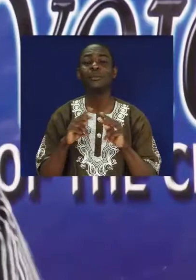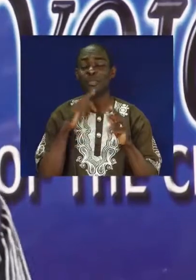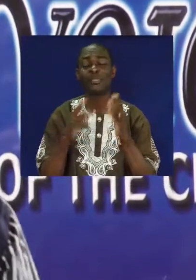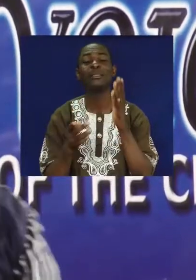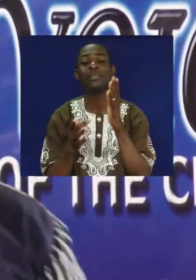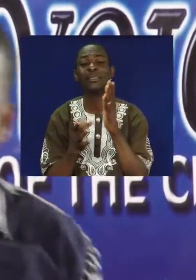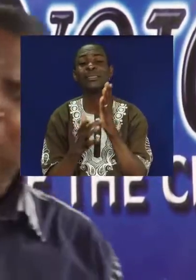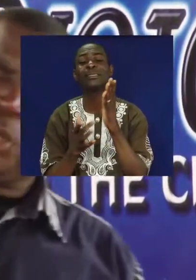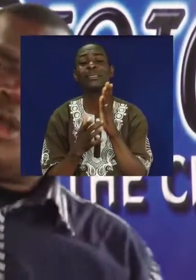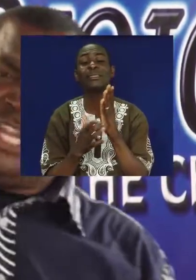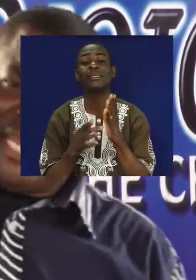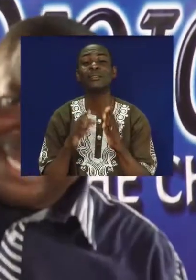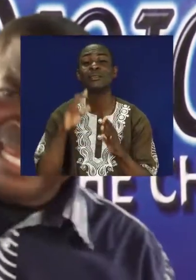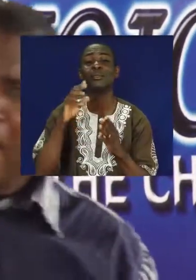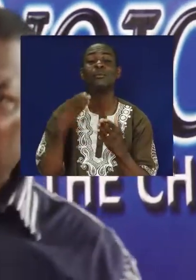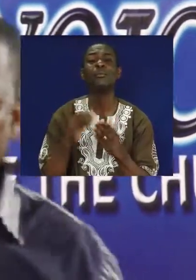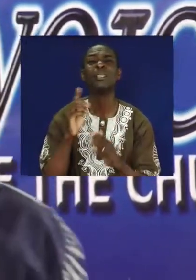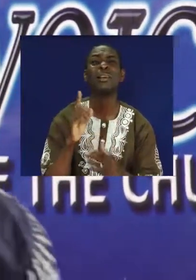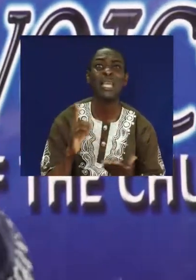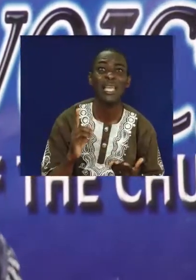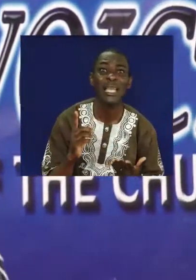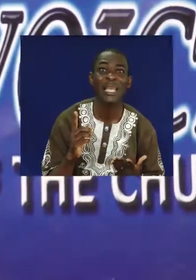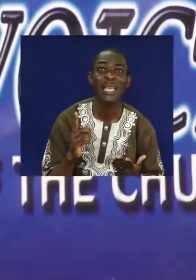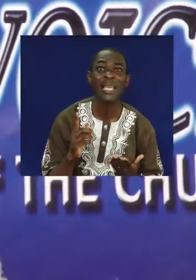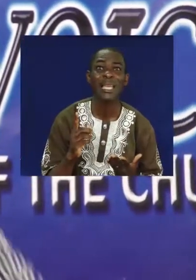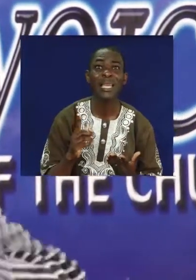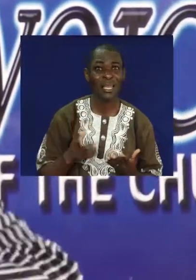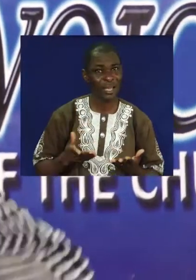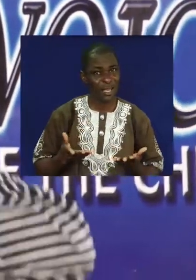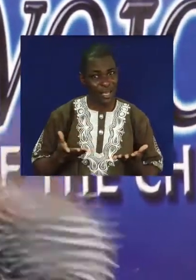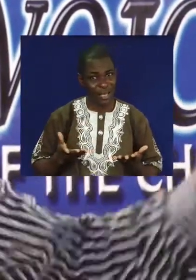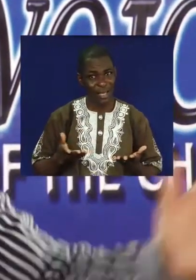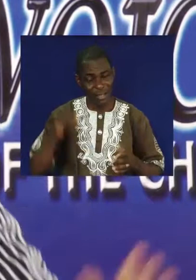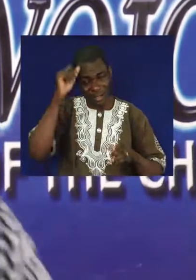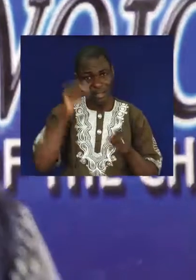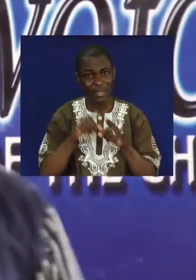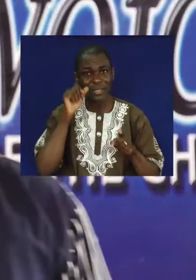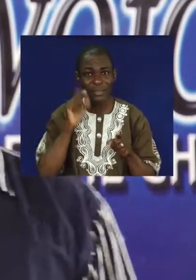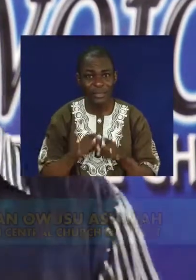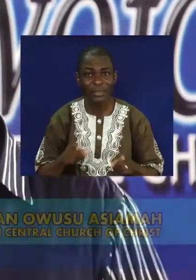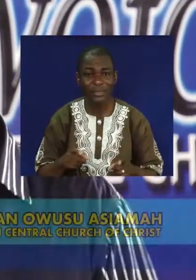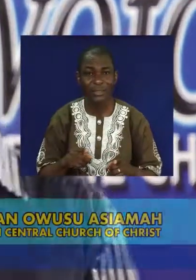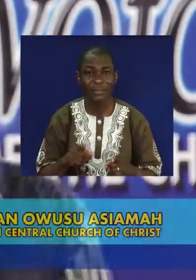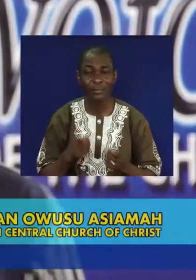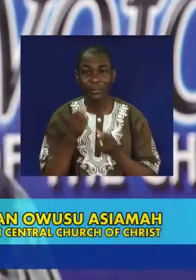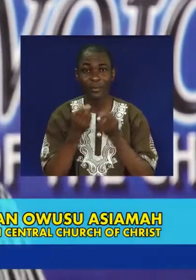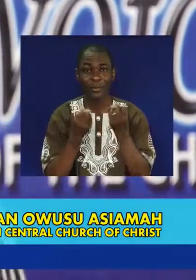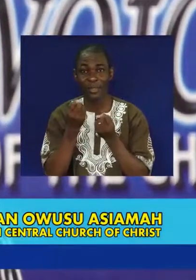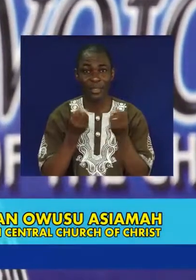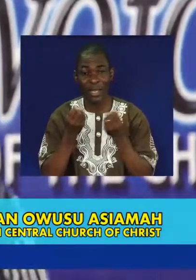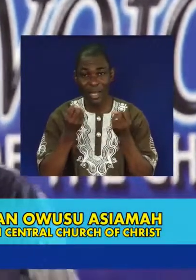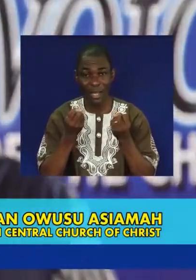trara na wafa na one ne yire ne ma one ne kunu ne ma na one nko an na wadi owia